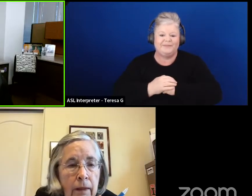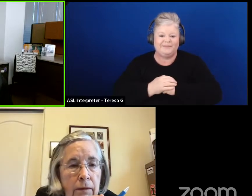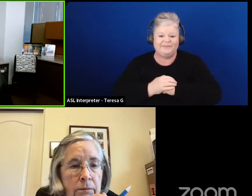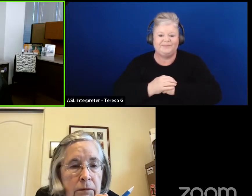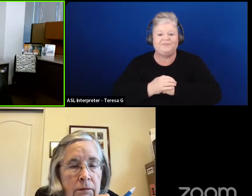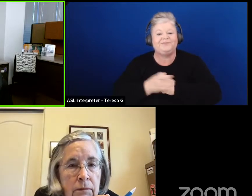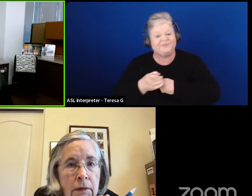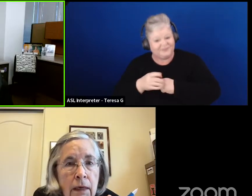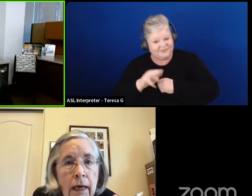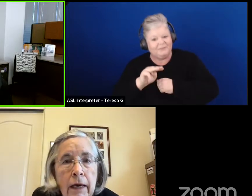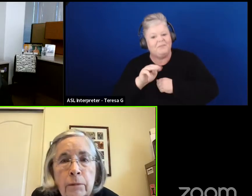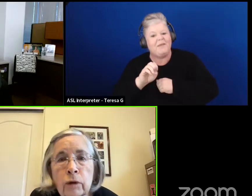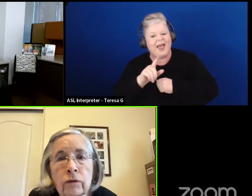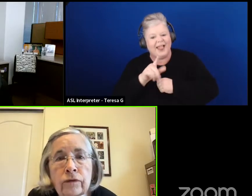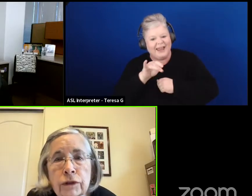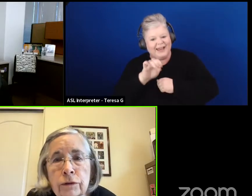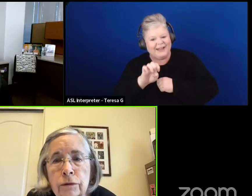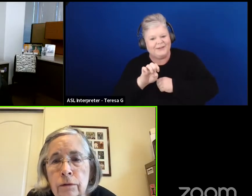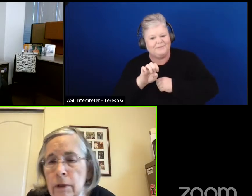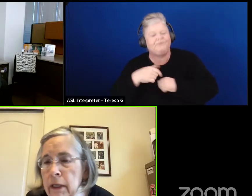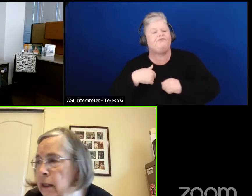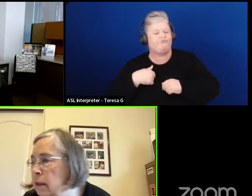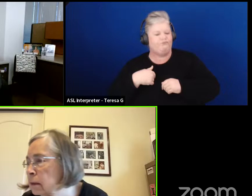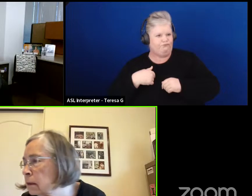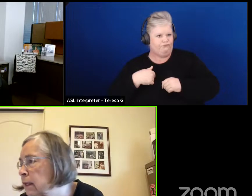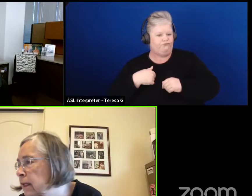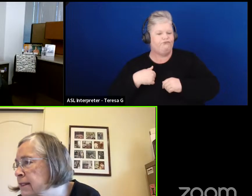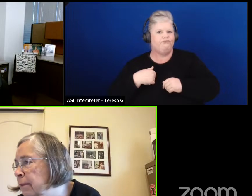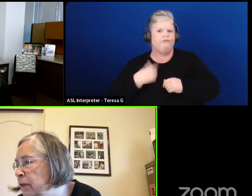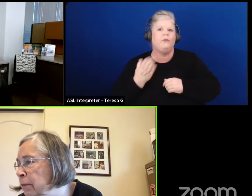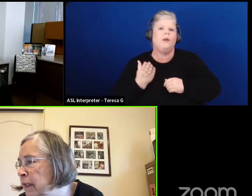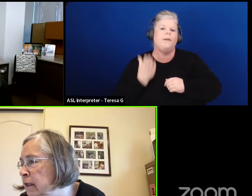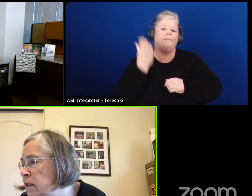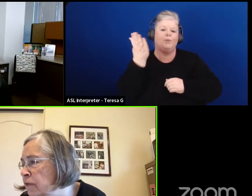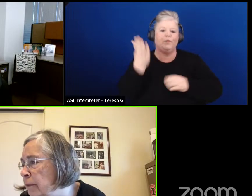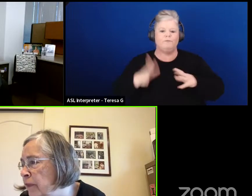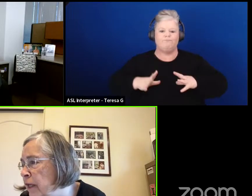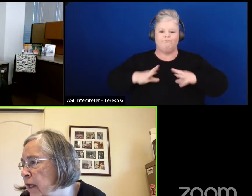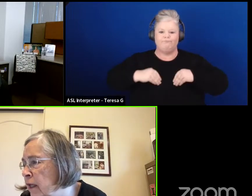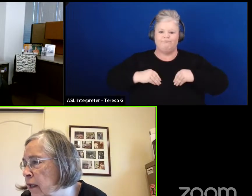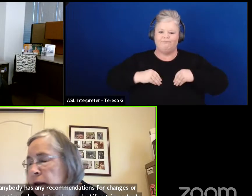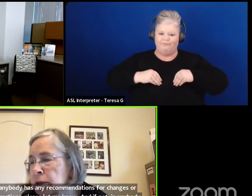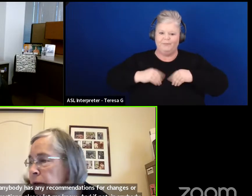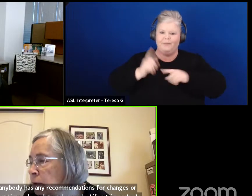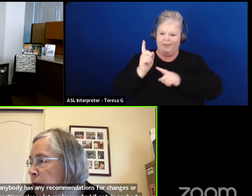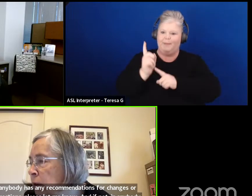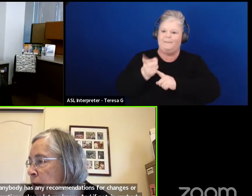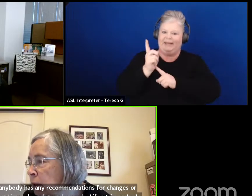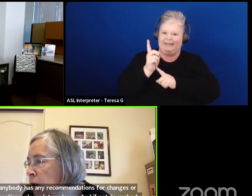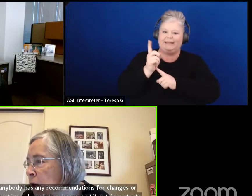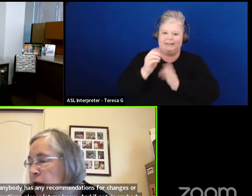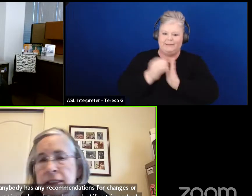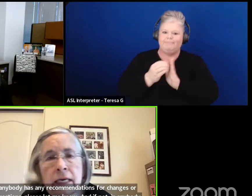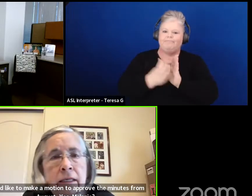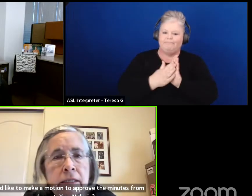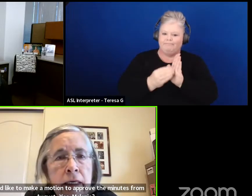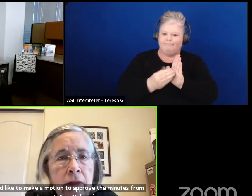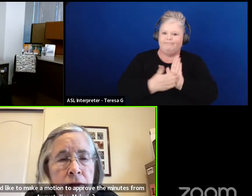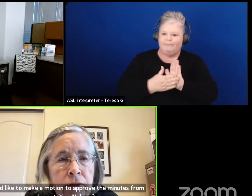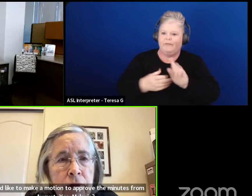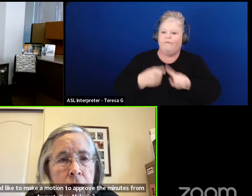Yes, Melanie? I move to accept the minutes from the